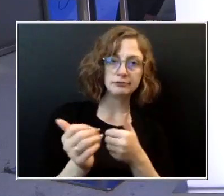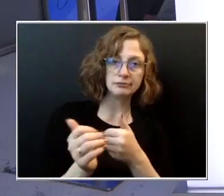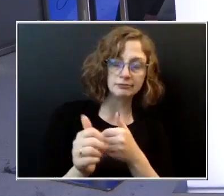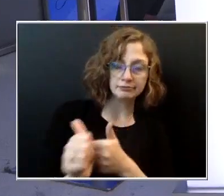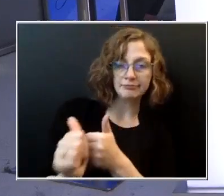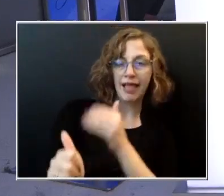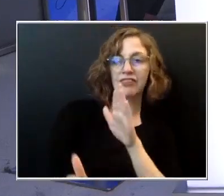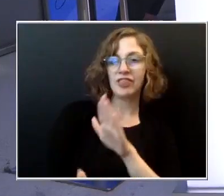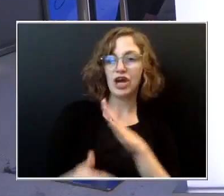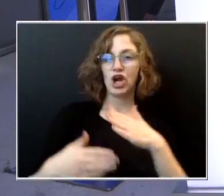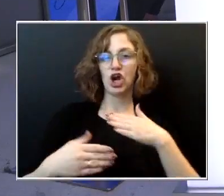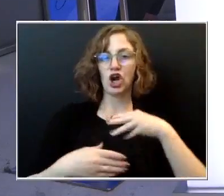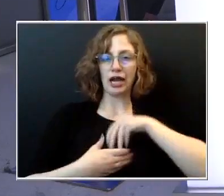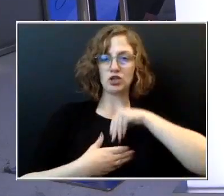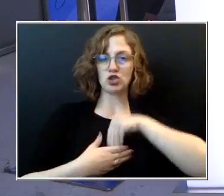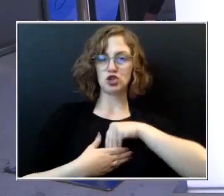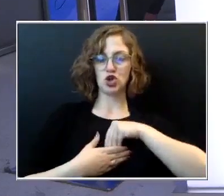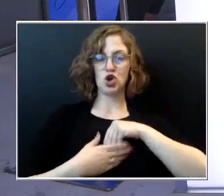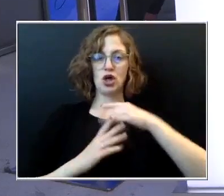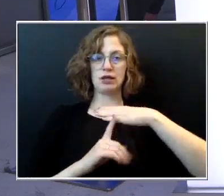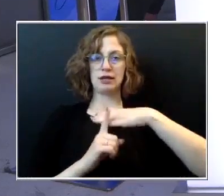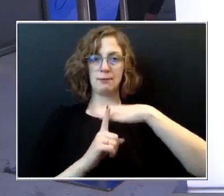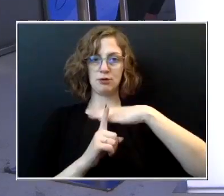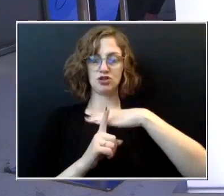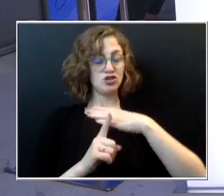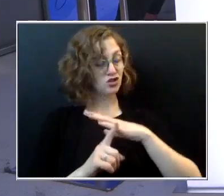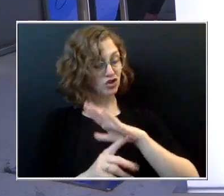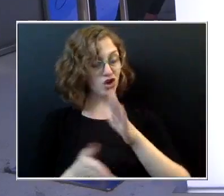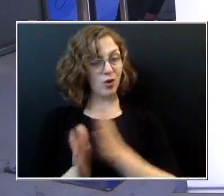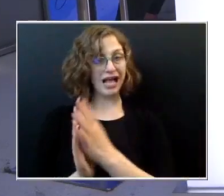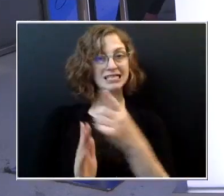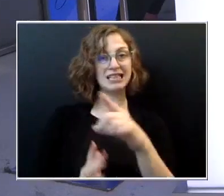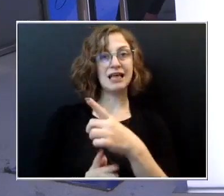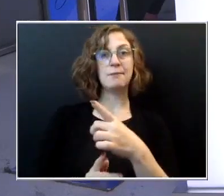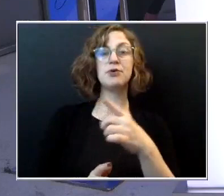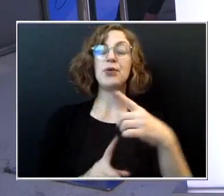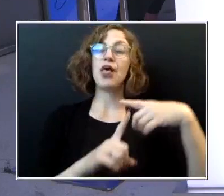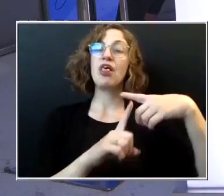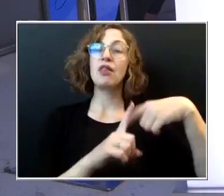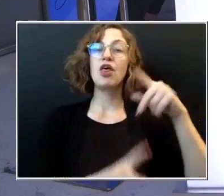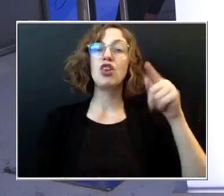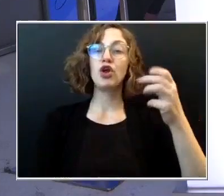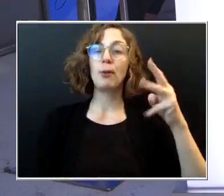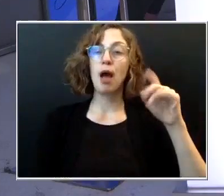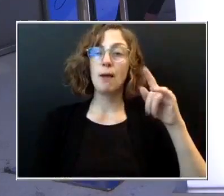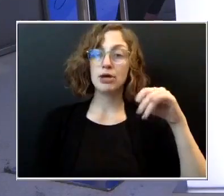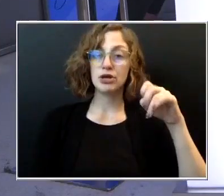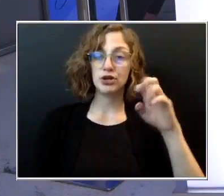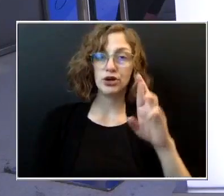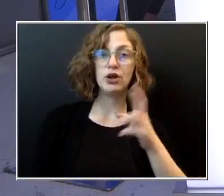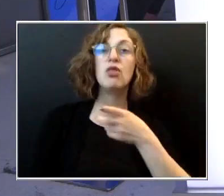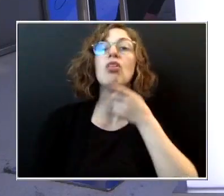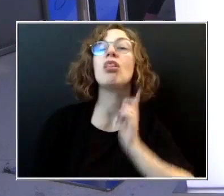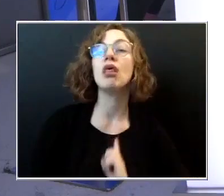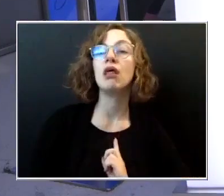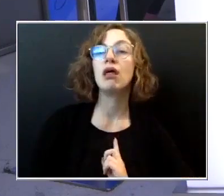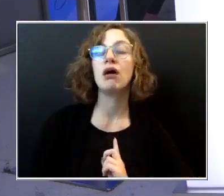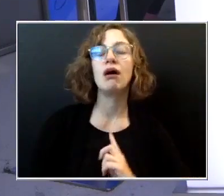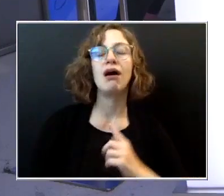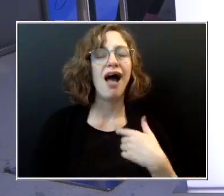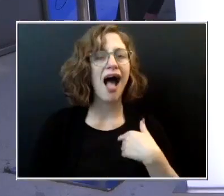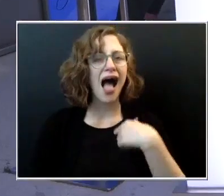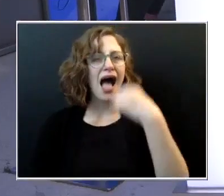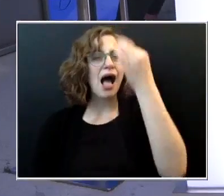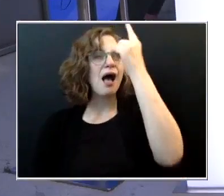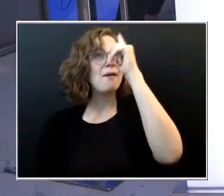a thermometer. Now, in my mind, I grew up in the 60s, right? So a long time ago. I think of the long thermometers had a little mercury in the